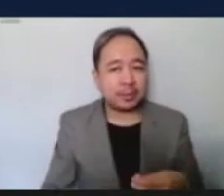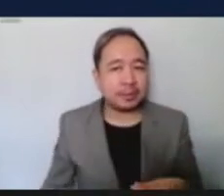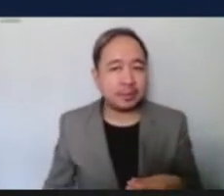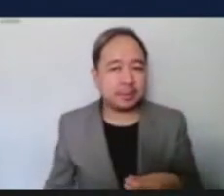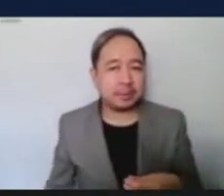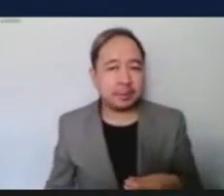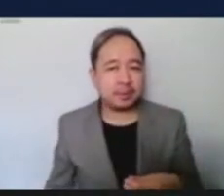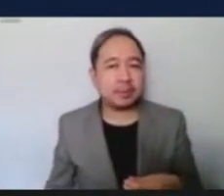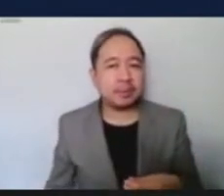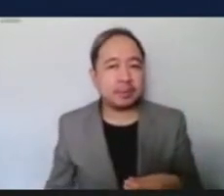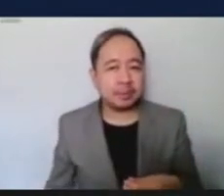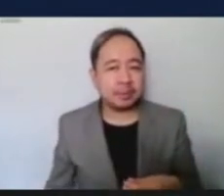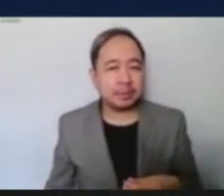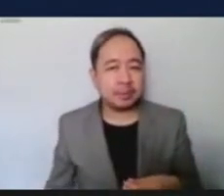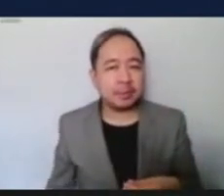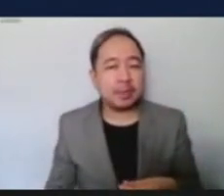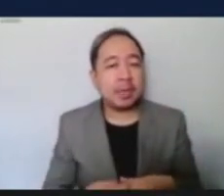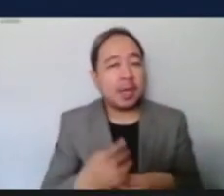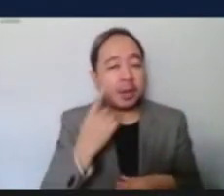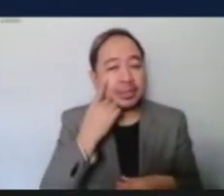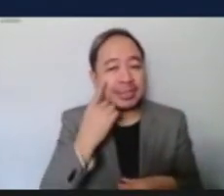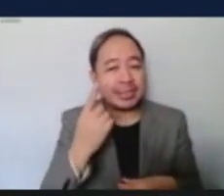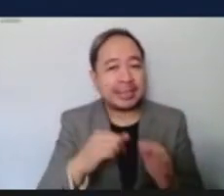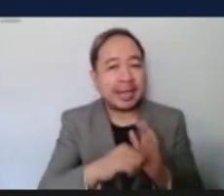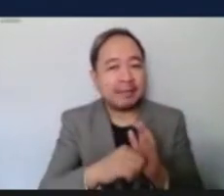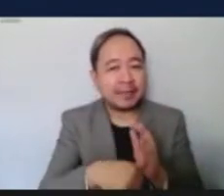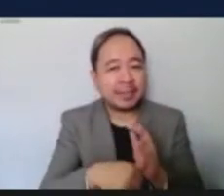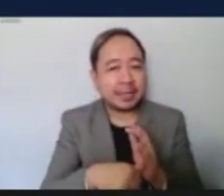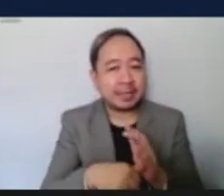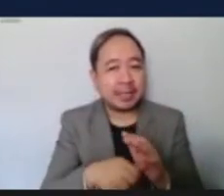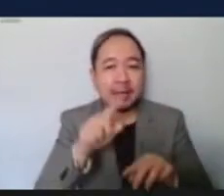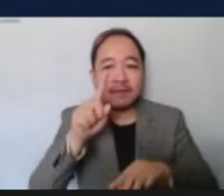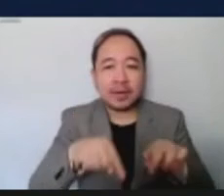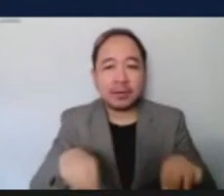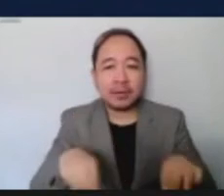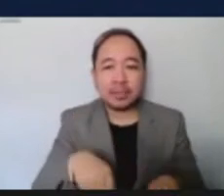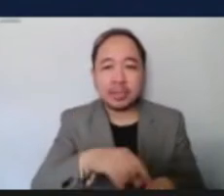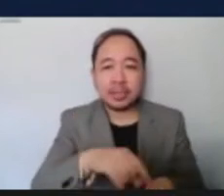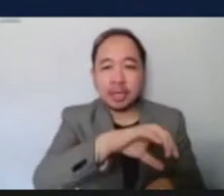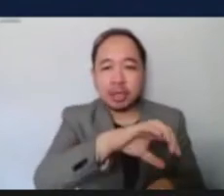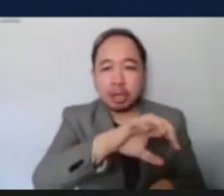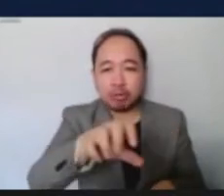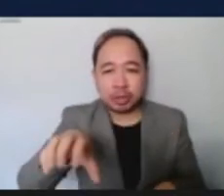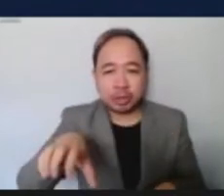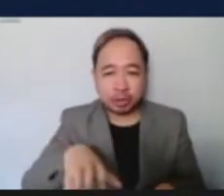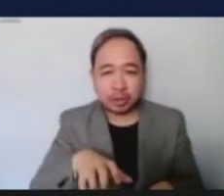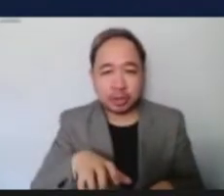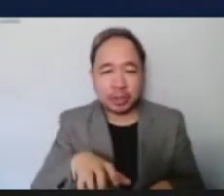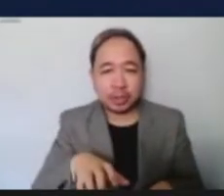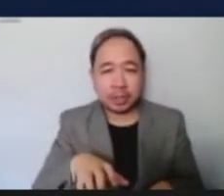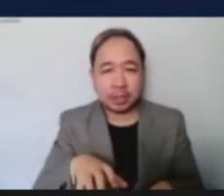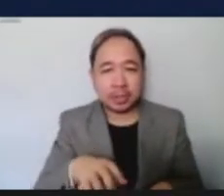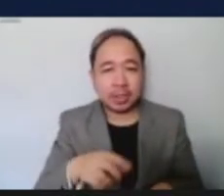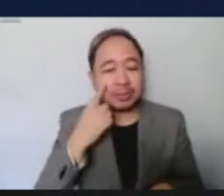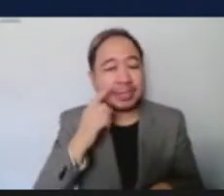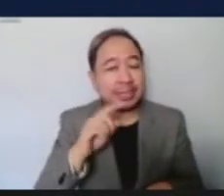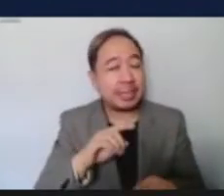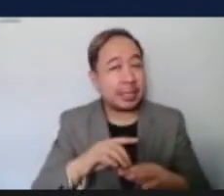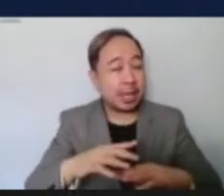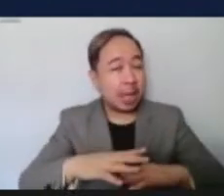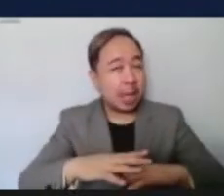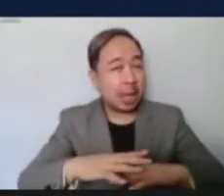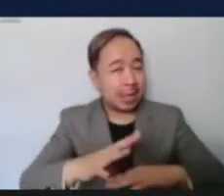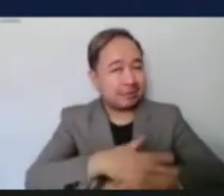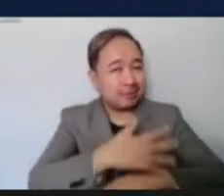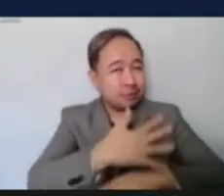the countries in the region several important terrestrial freshwater Coastal and Marine ecosystem